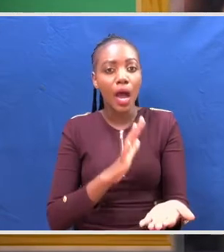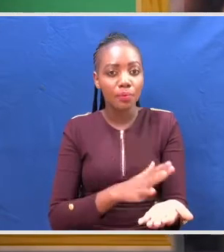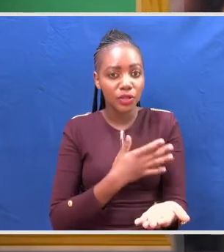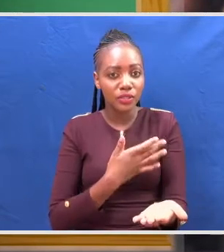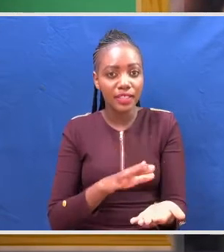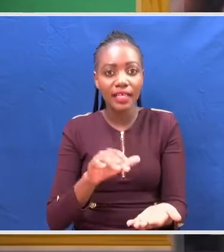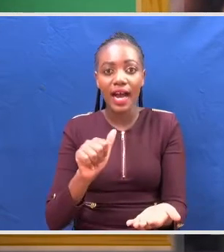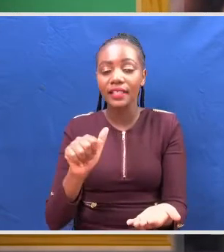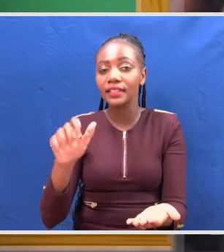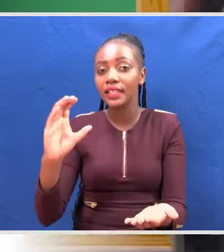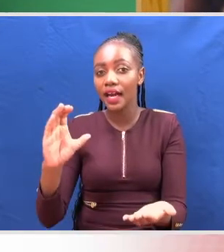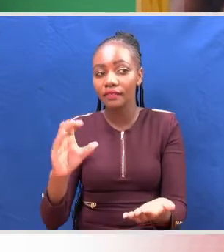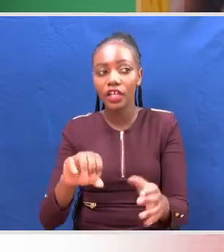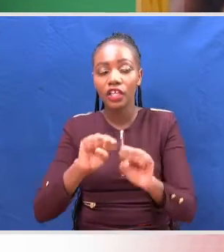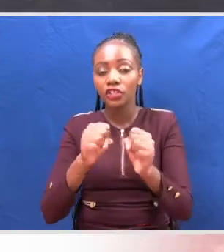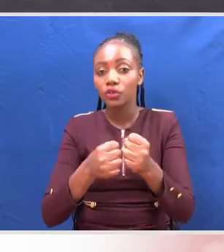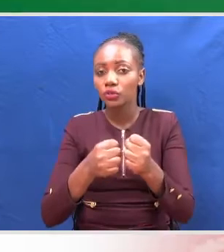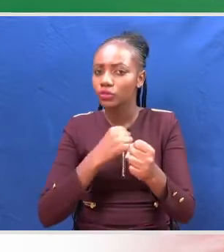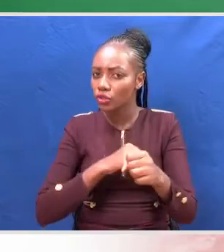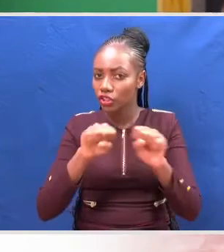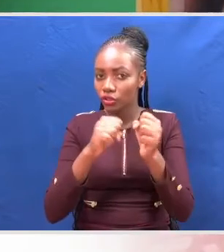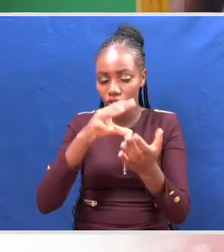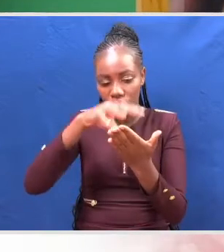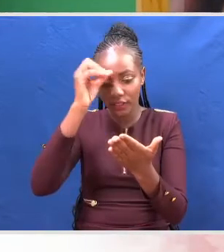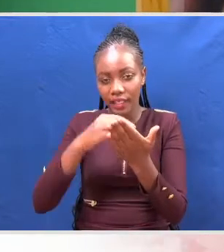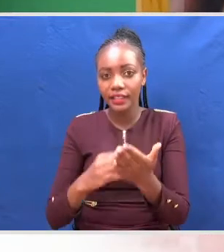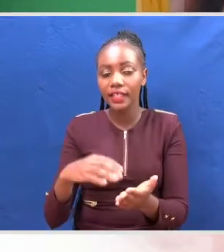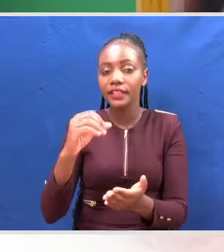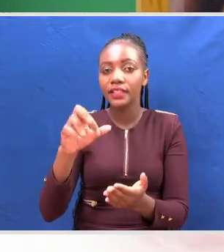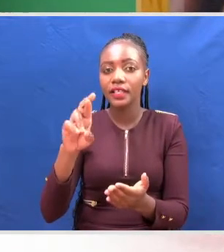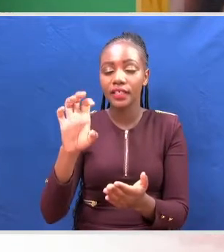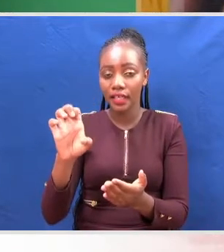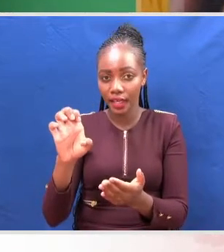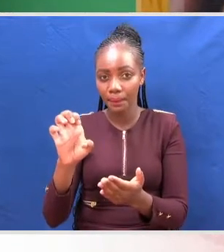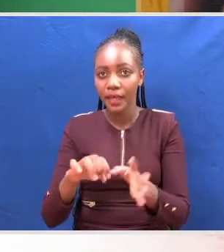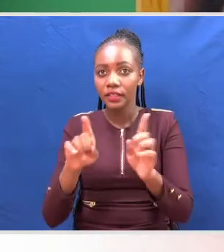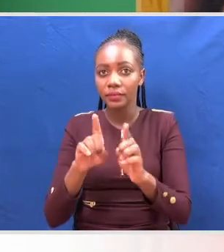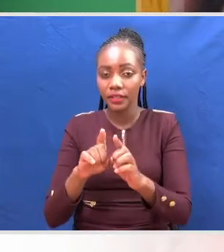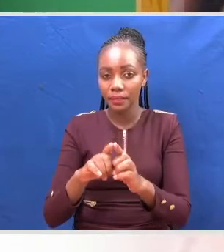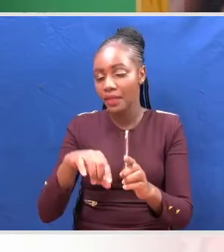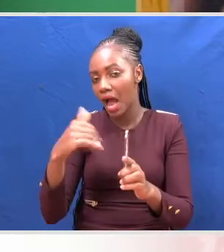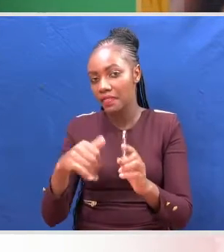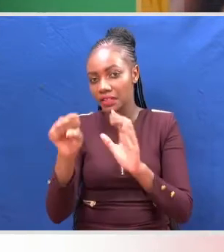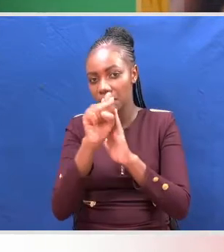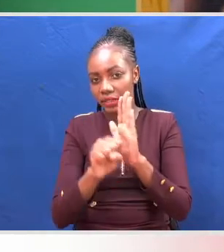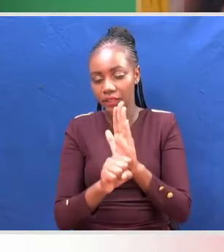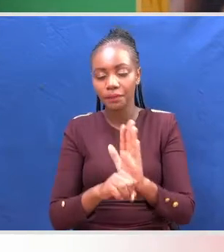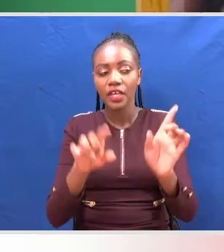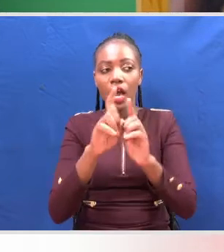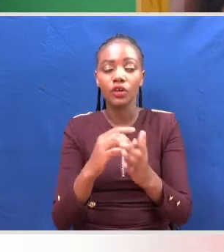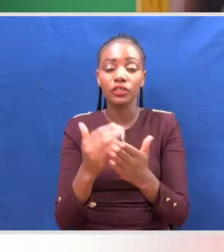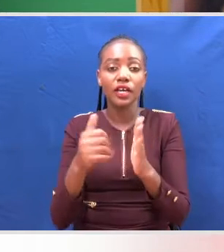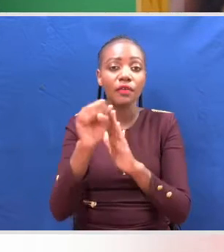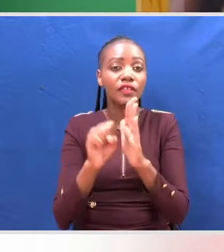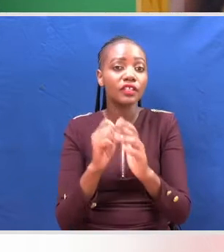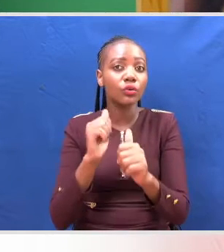and Craft, Social Studies, Christian, Islamic and Hindu Religious Education, among others. Some of the subjects